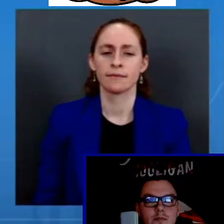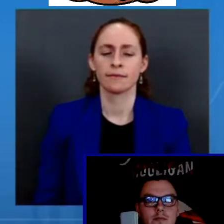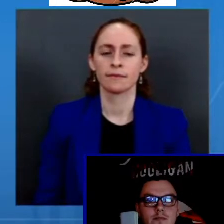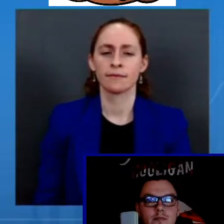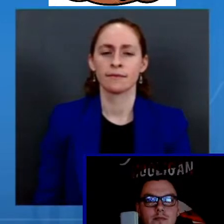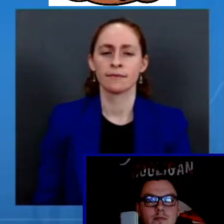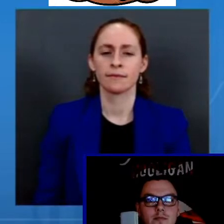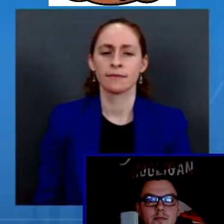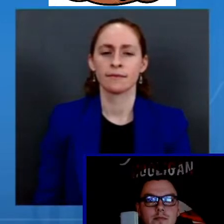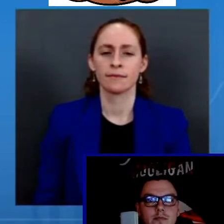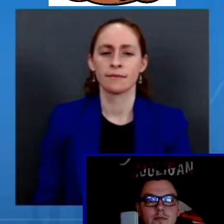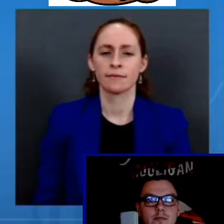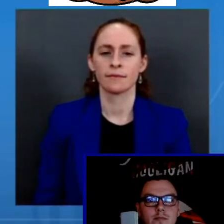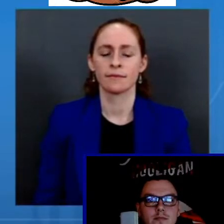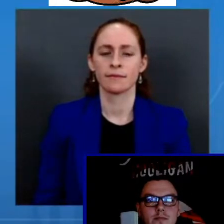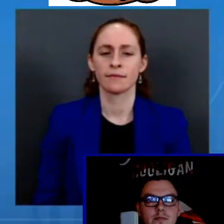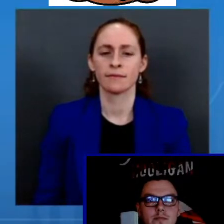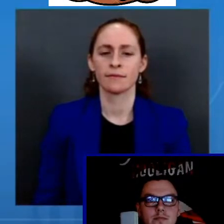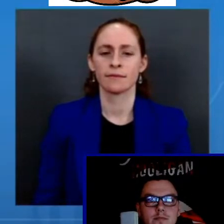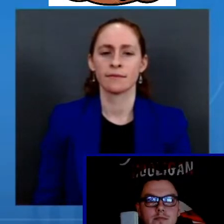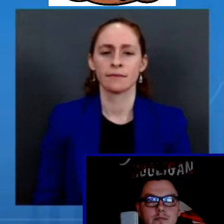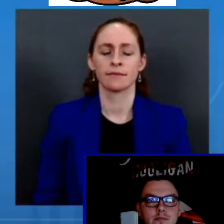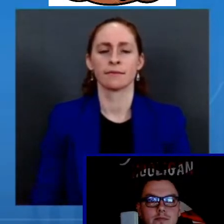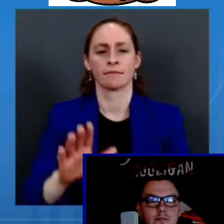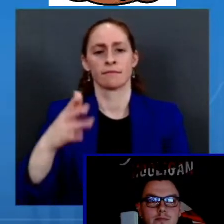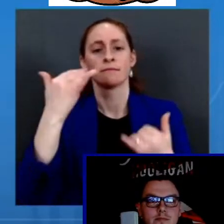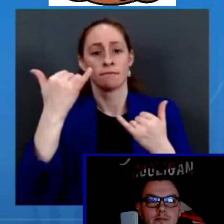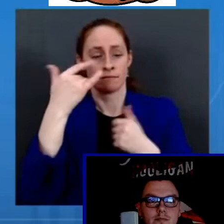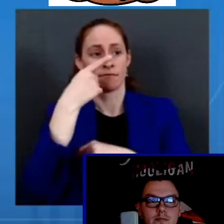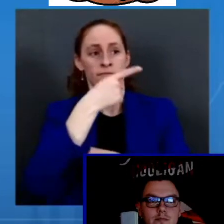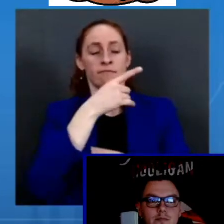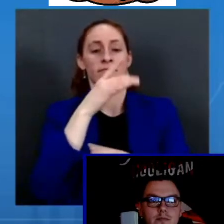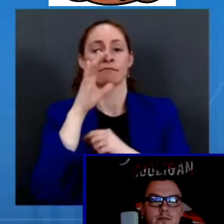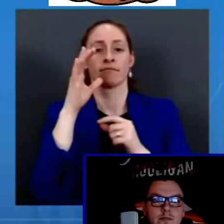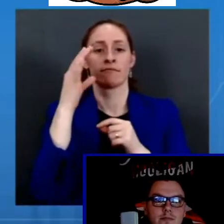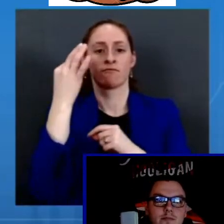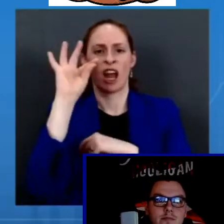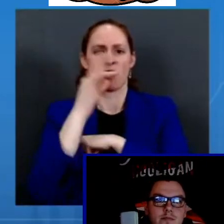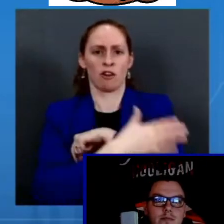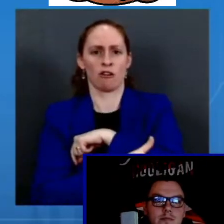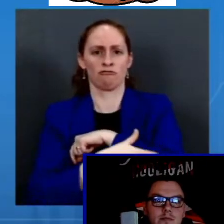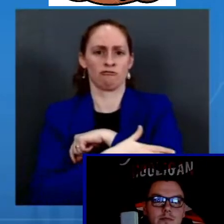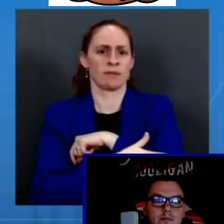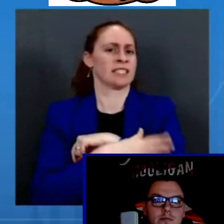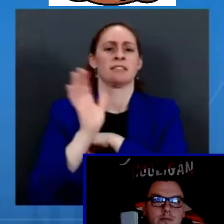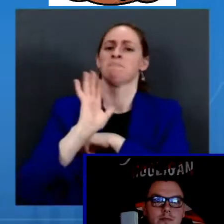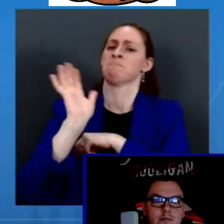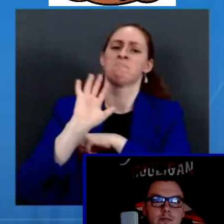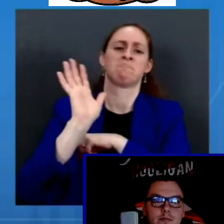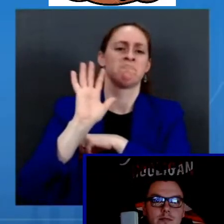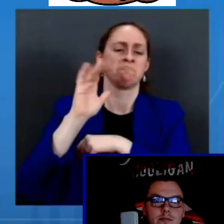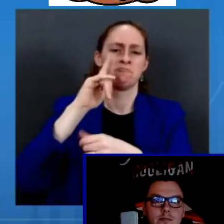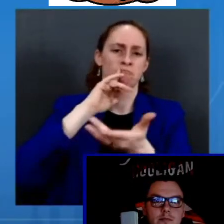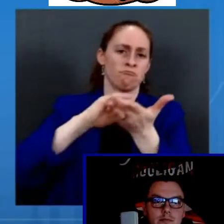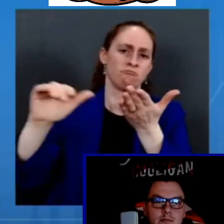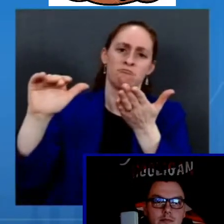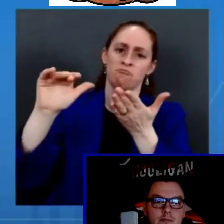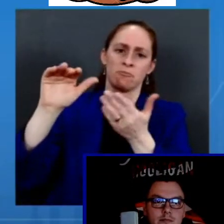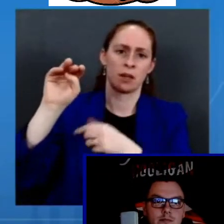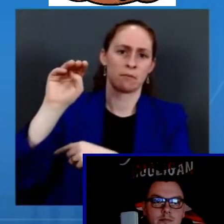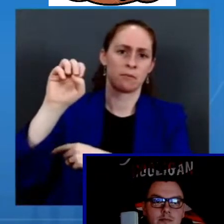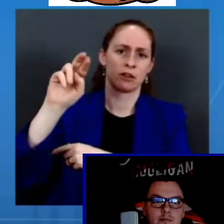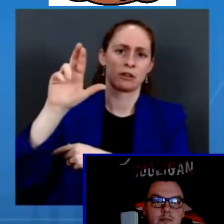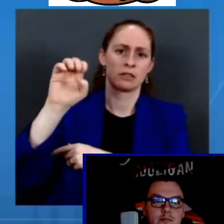the FDA does authorize Merck, will you use it? In other words, will you follow the FDA, or is there any review that would